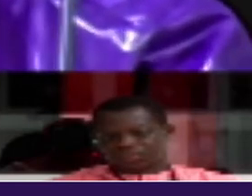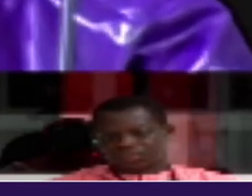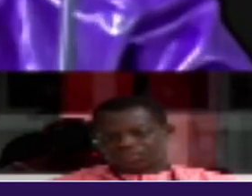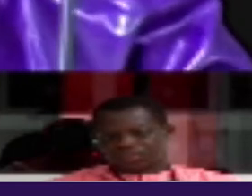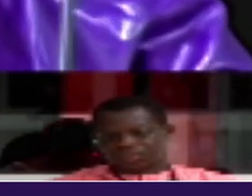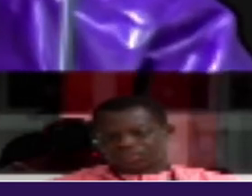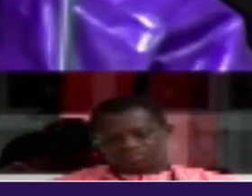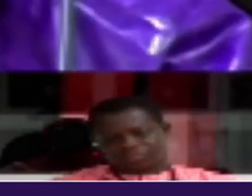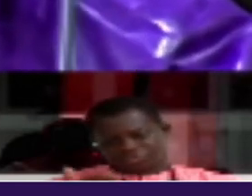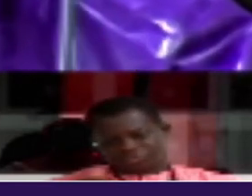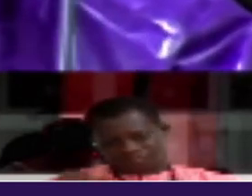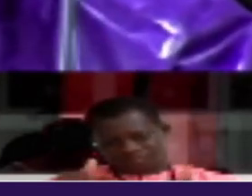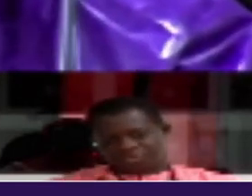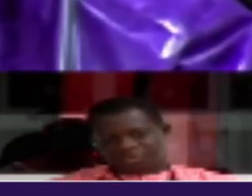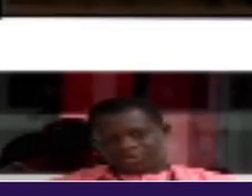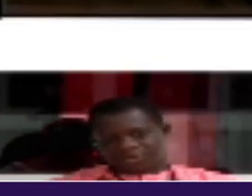Go ahead.